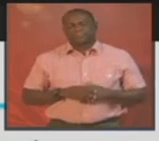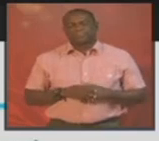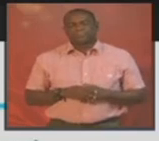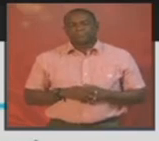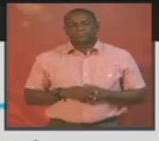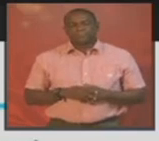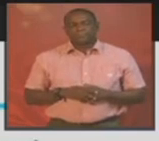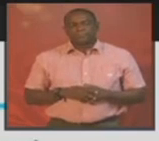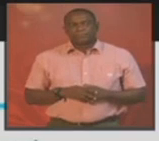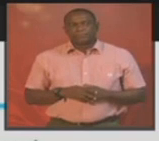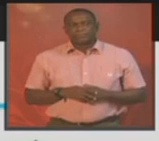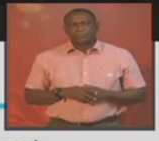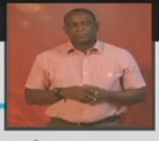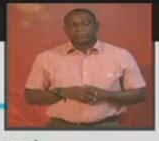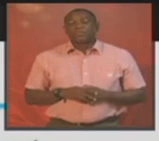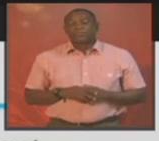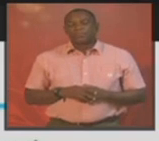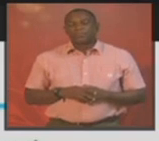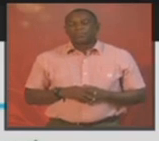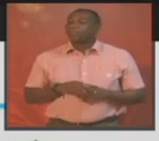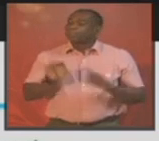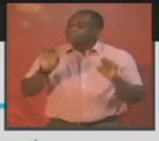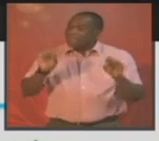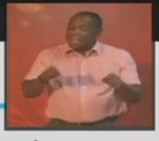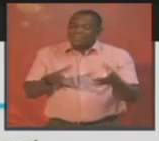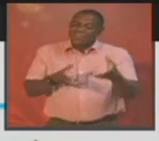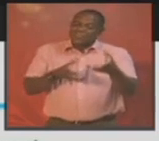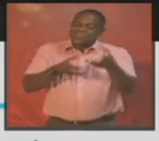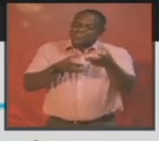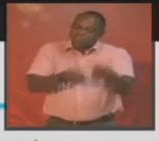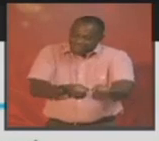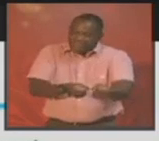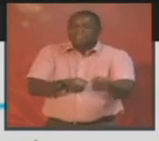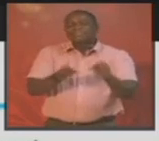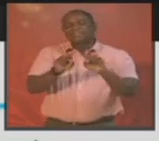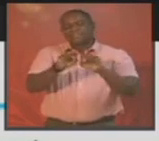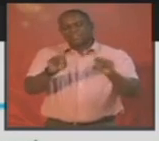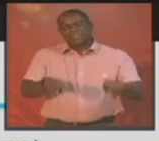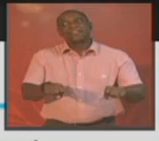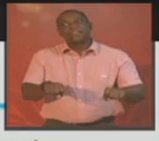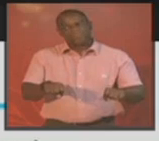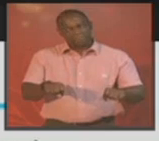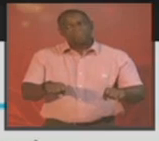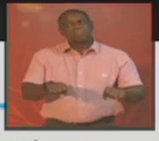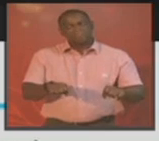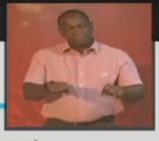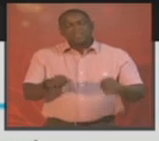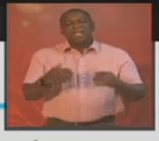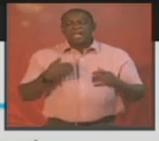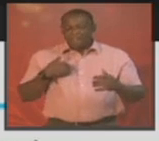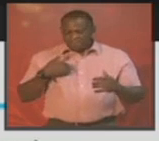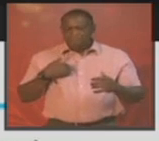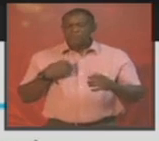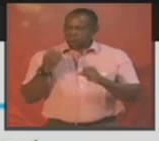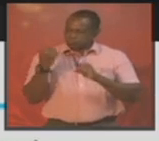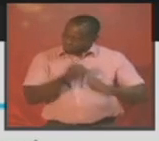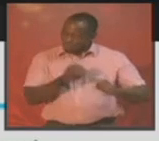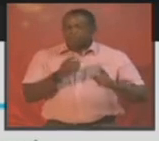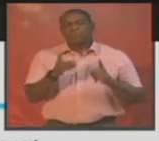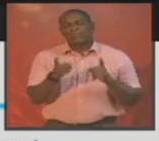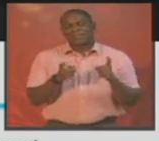little chance of it being fake, and it would give you the protection that the vaccine would give each